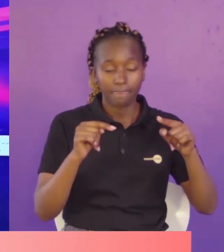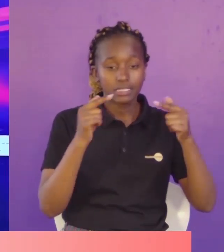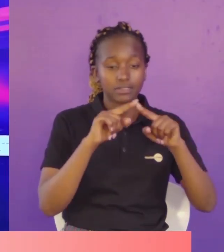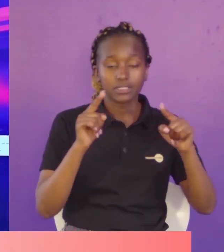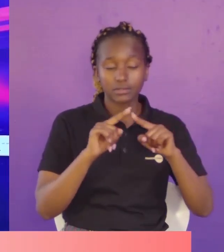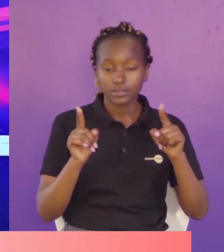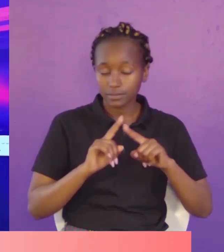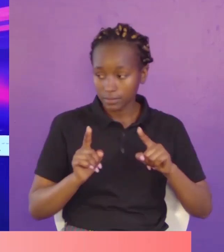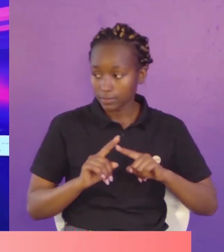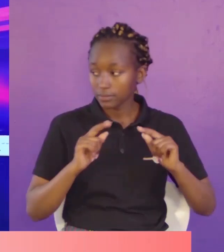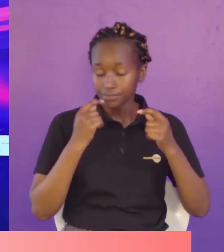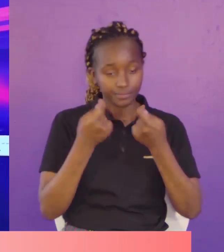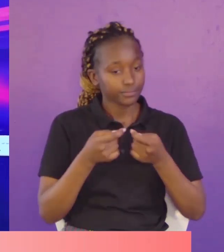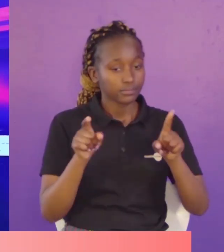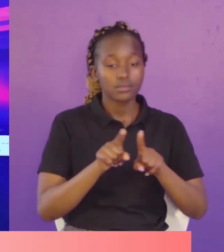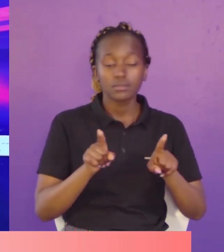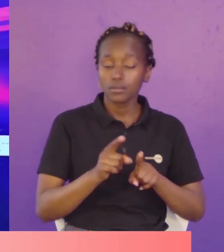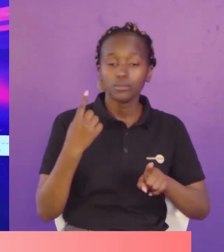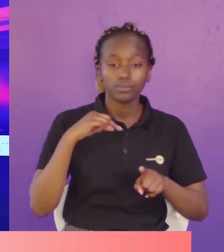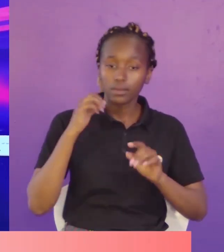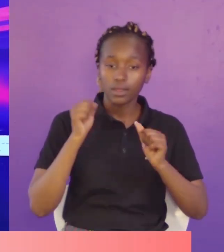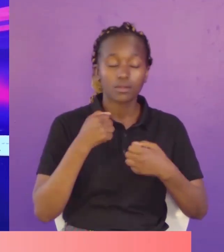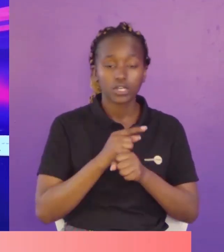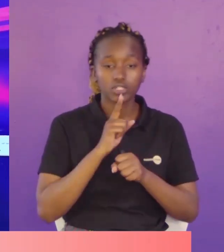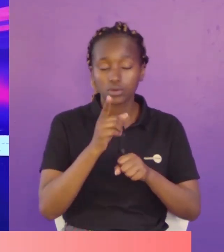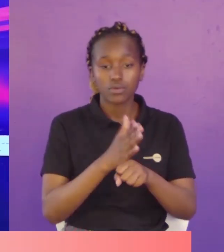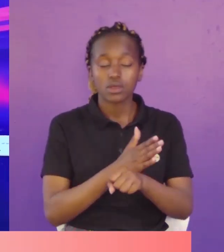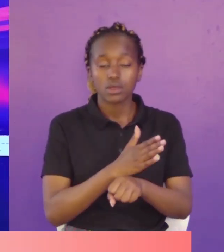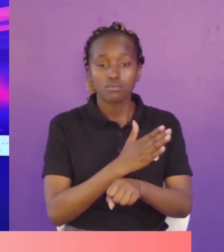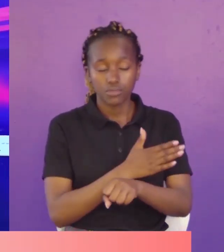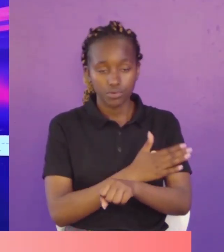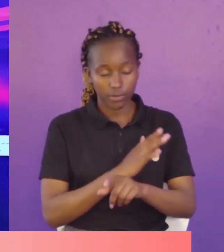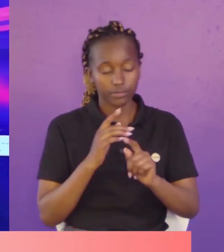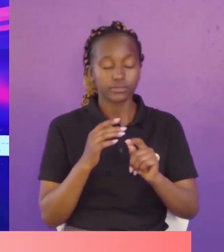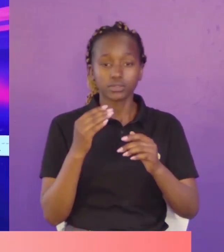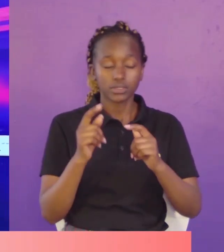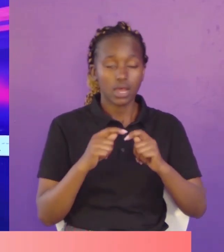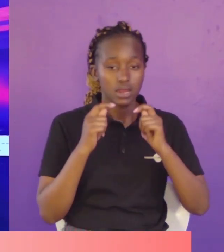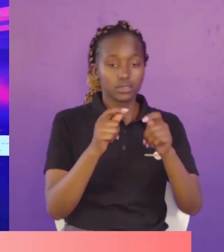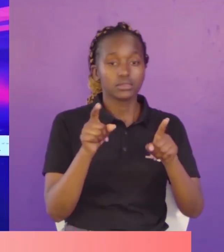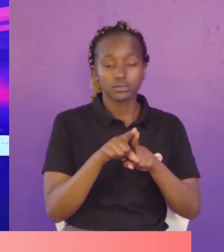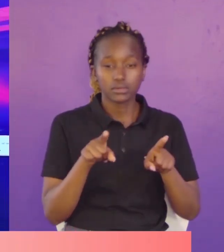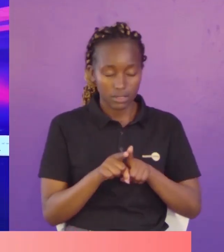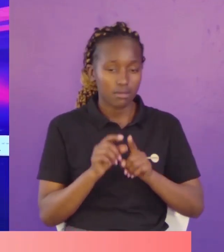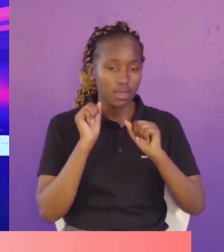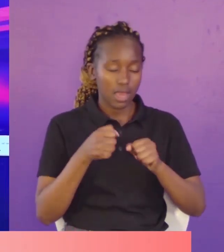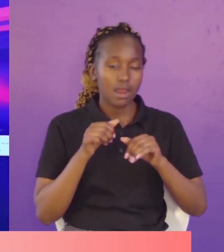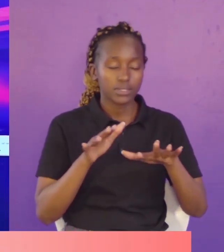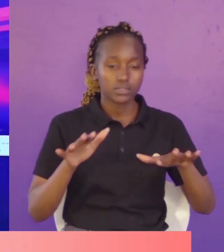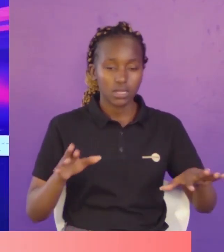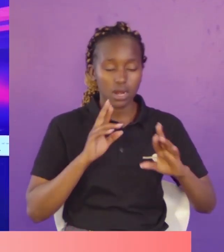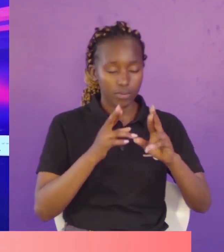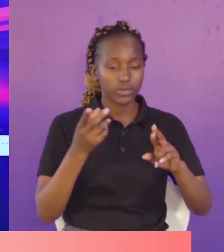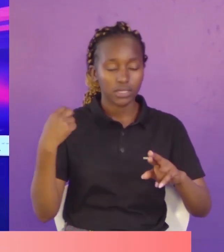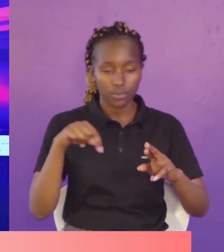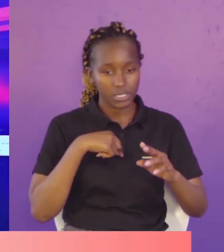us that are very, very known. So let's make sure that we don't concede and we maintain our results. And